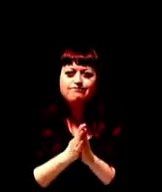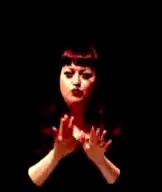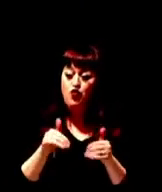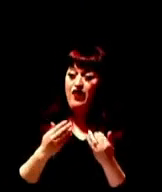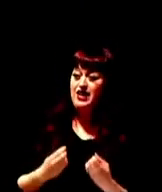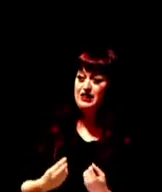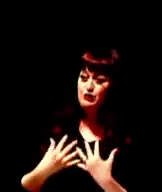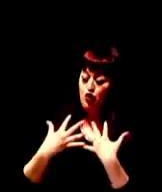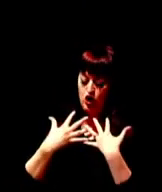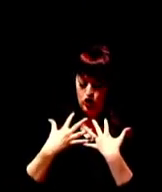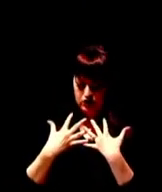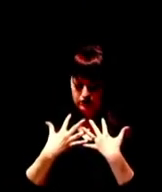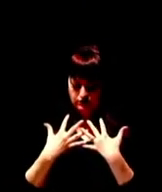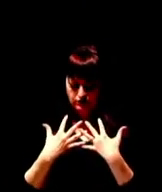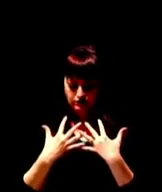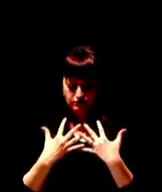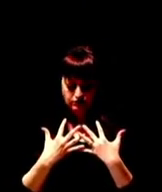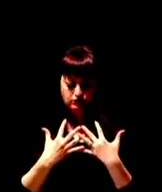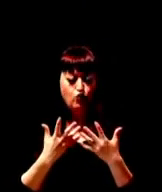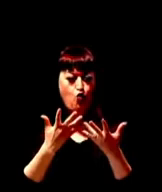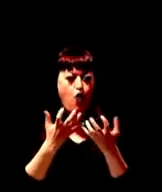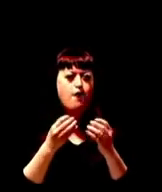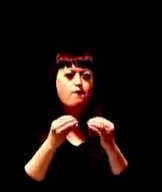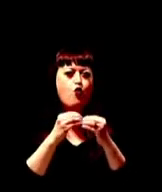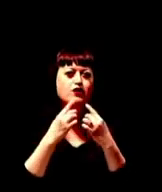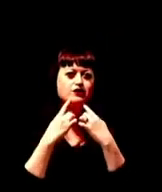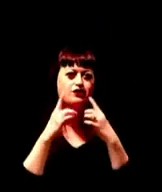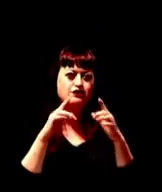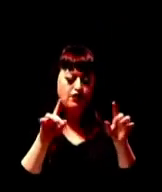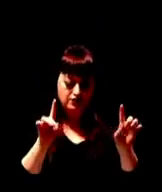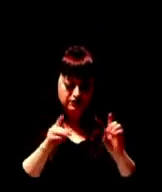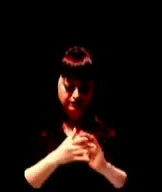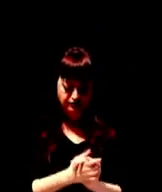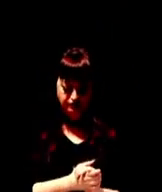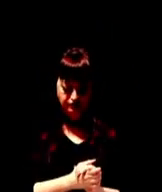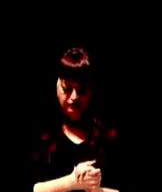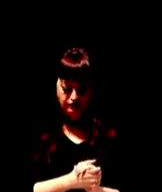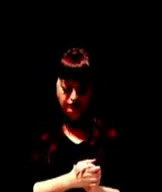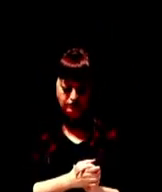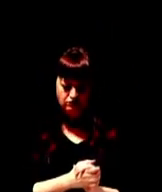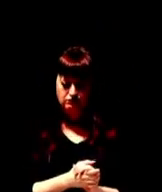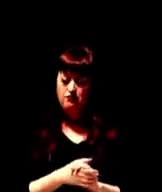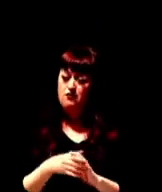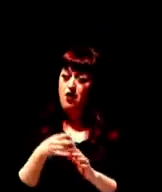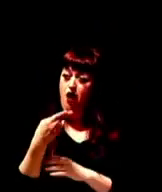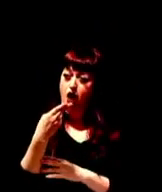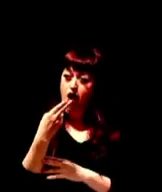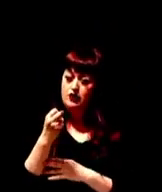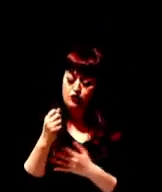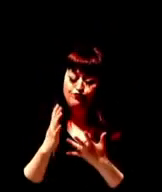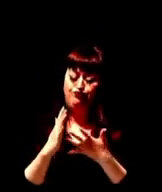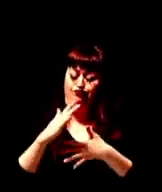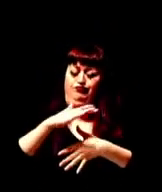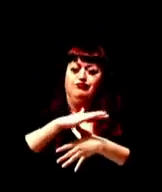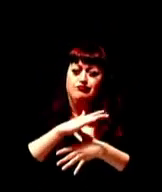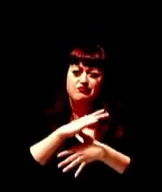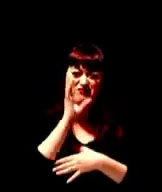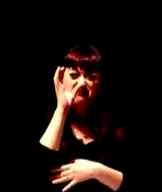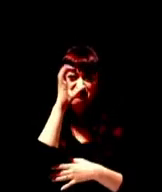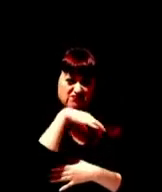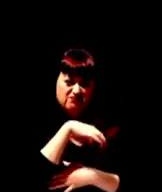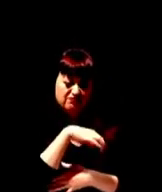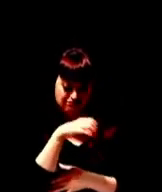and make us more motivated for success. Through this abnormal high school experience, we have had